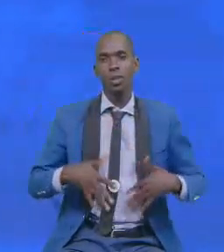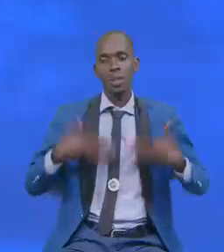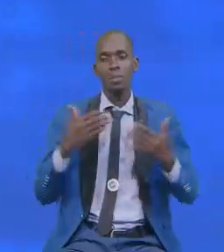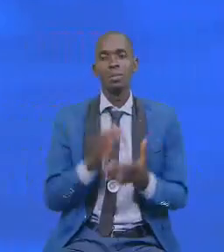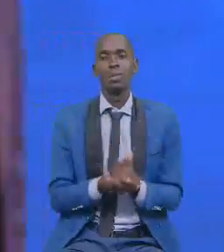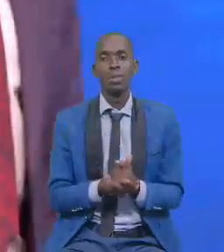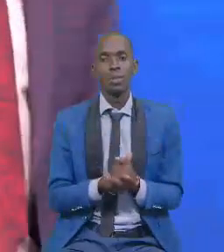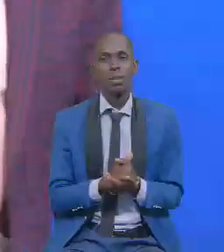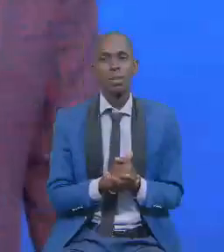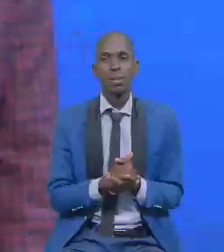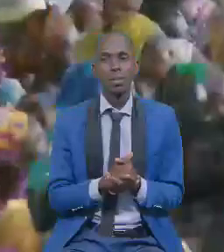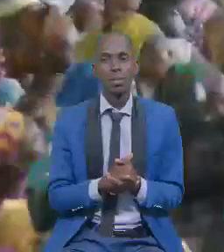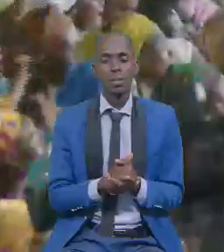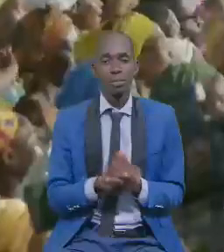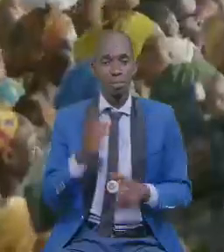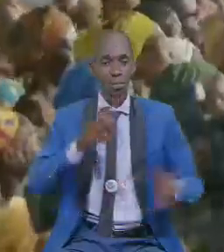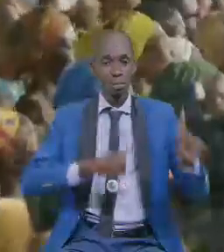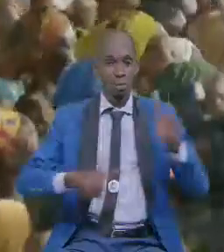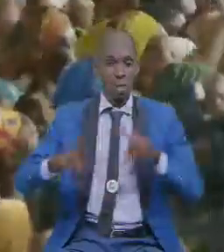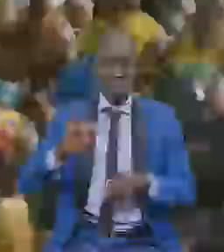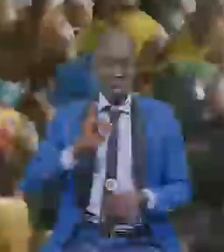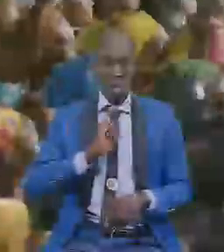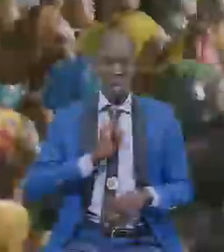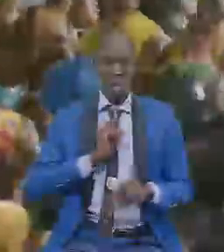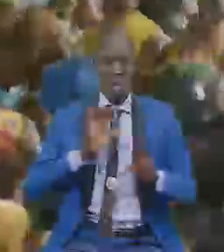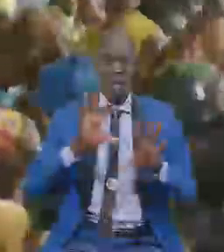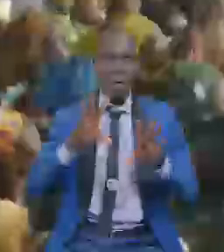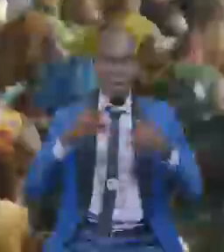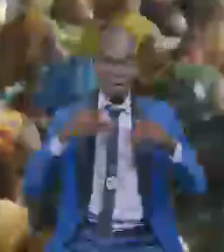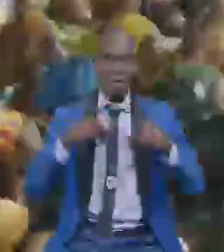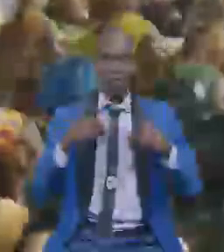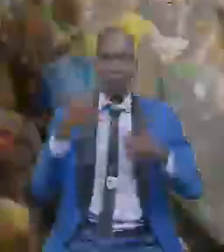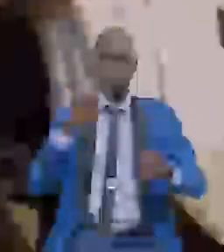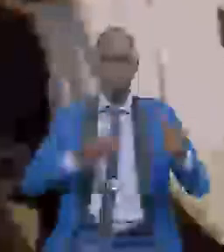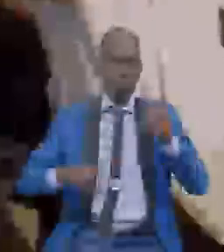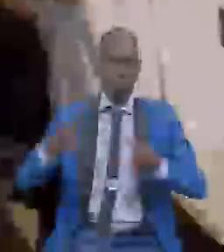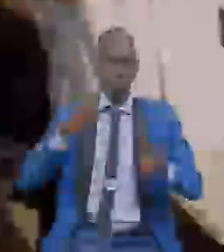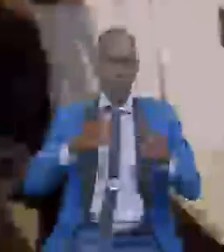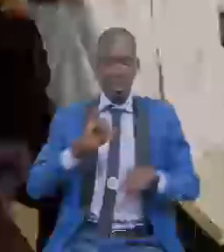I accept. Say it. I accept.